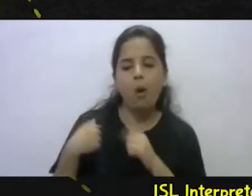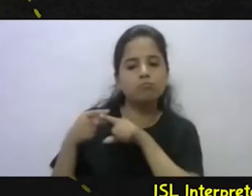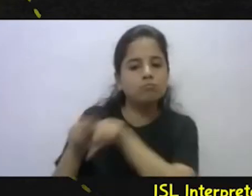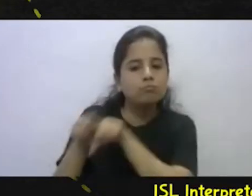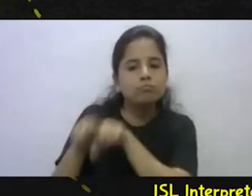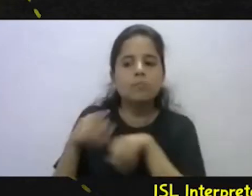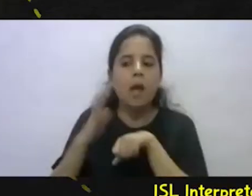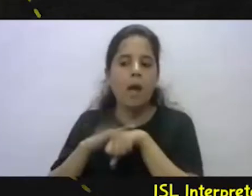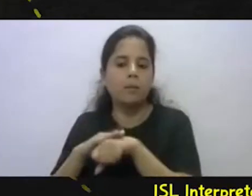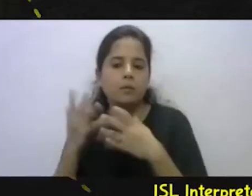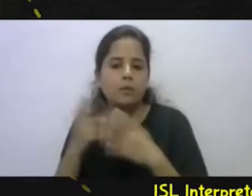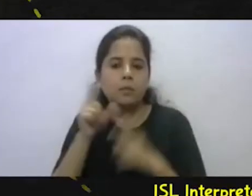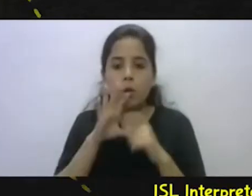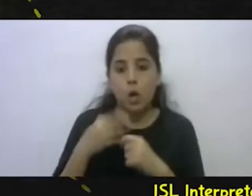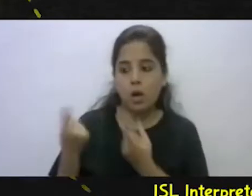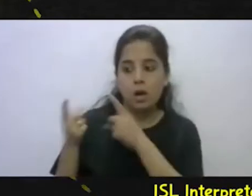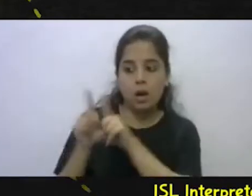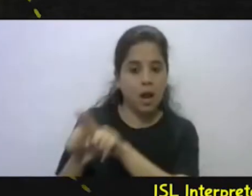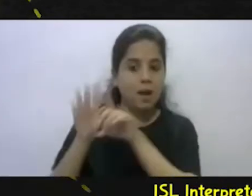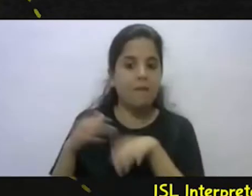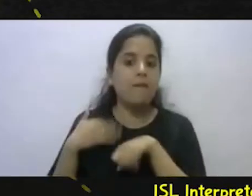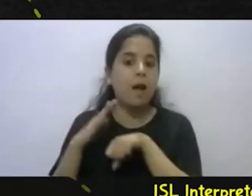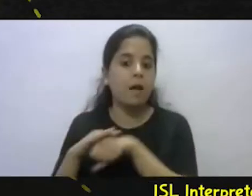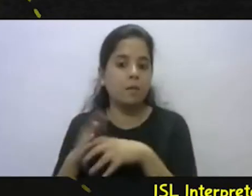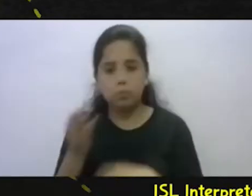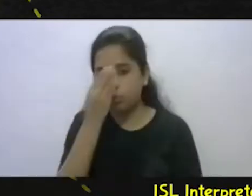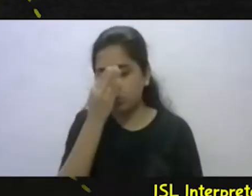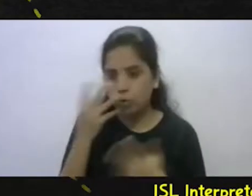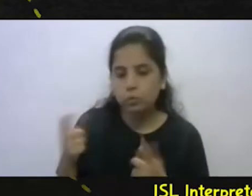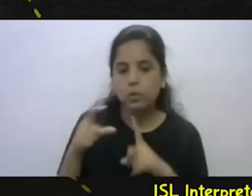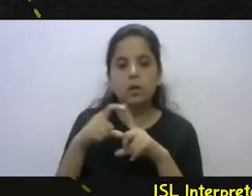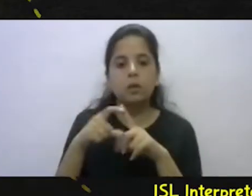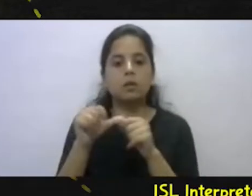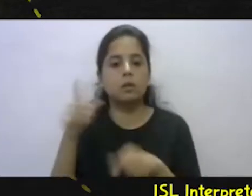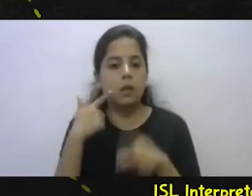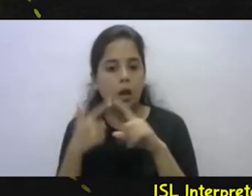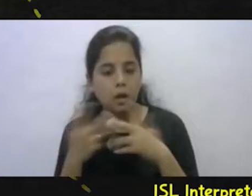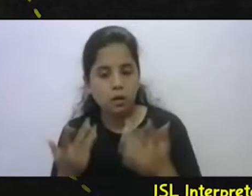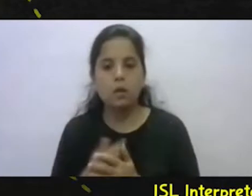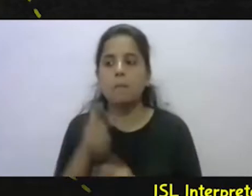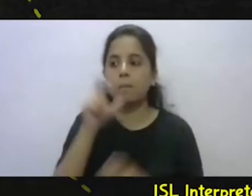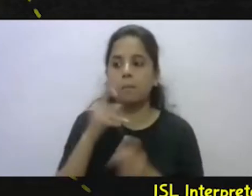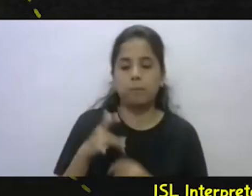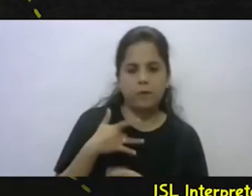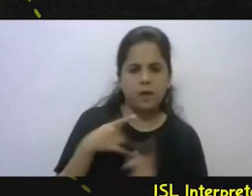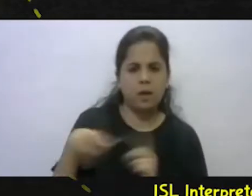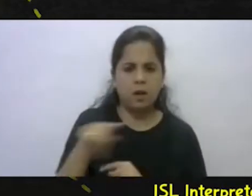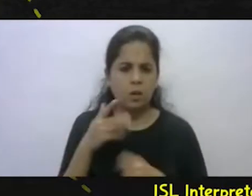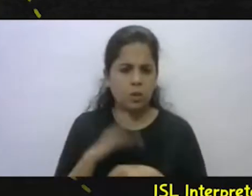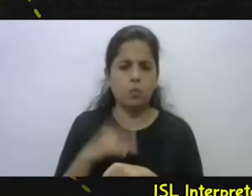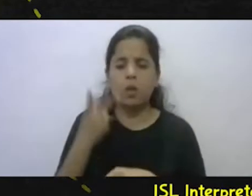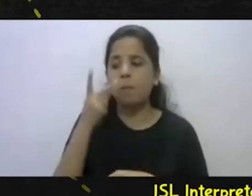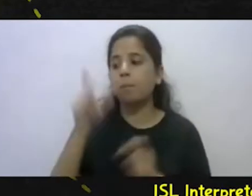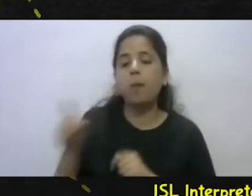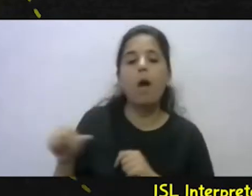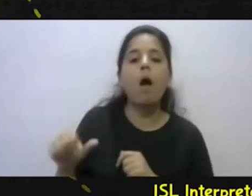even feels like to have a partner who might be Muslim or Dalit, or a partner who come from other.